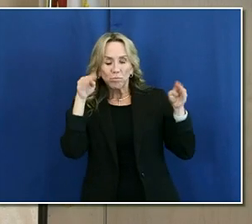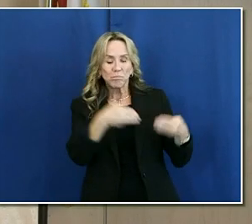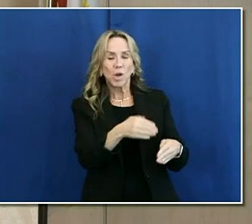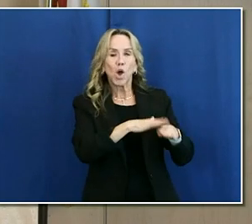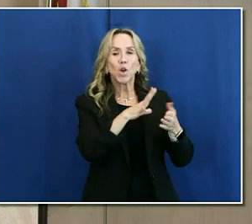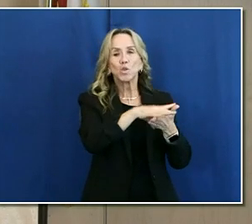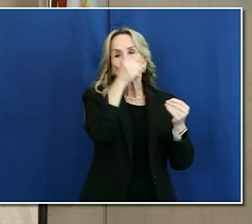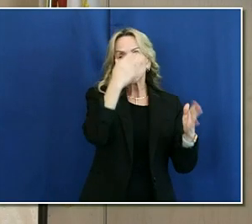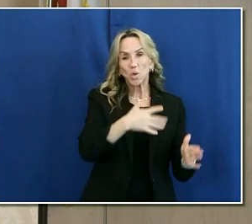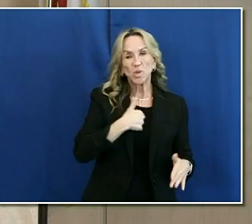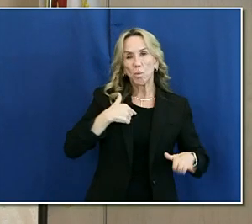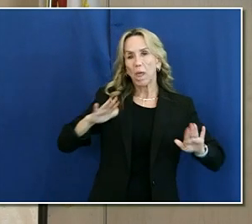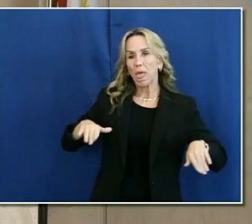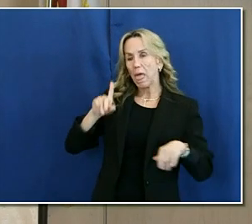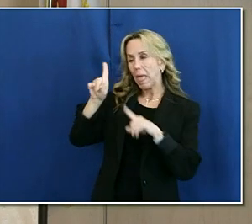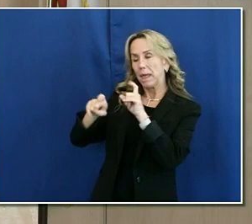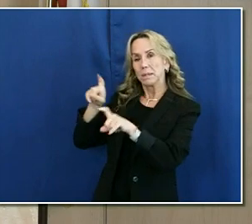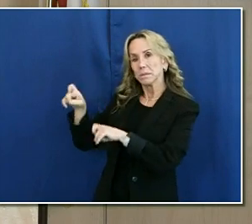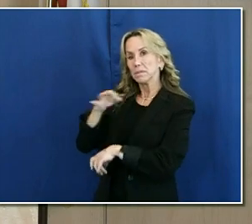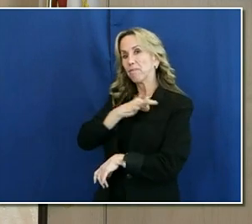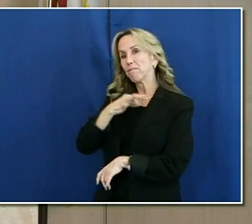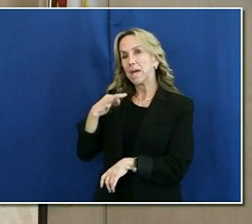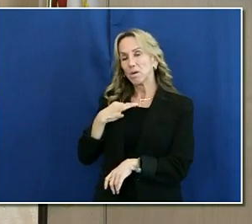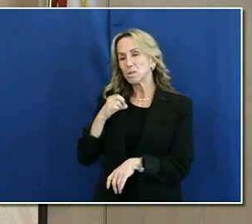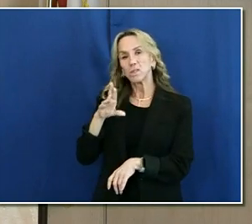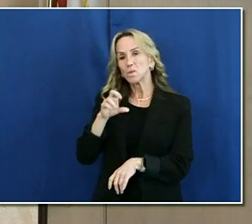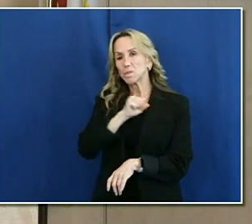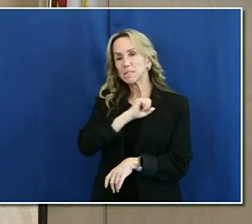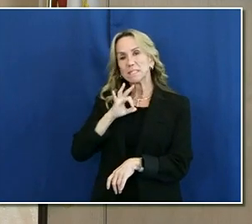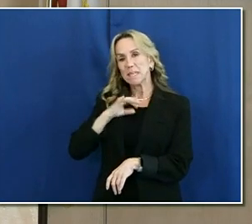not asked any faculty or staff to quarantine.